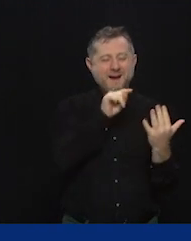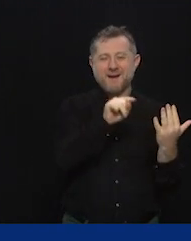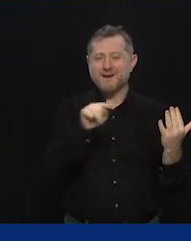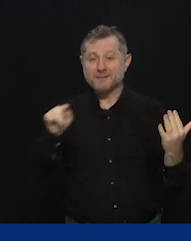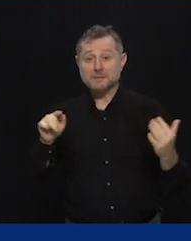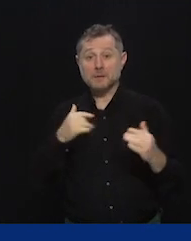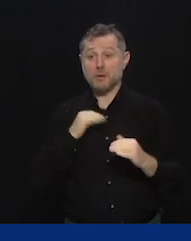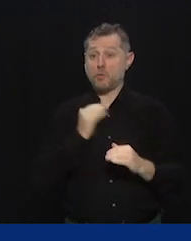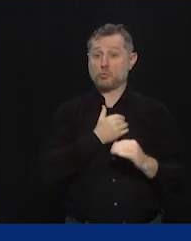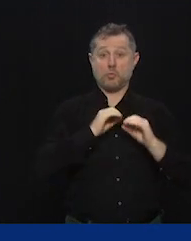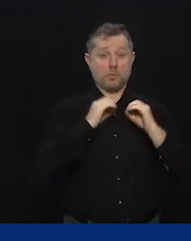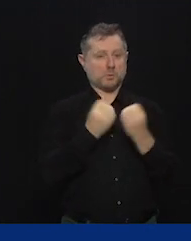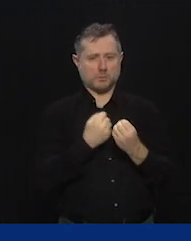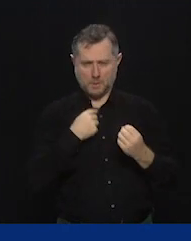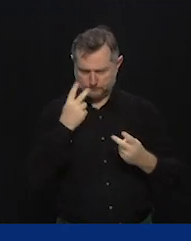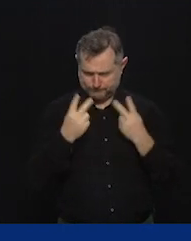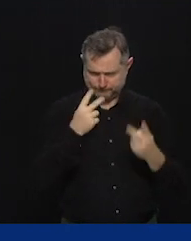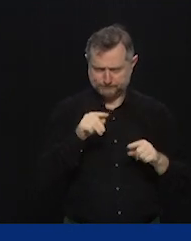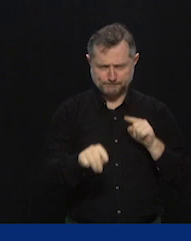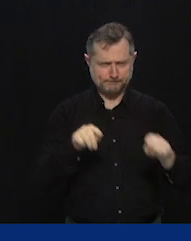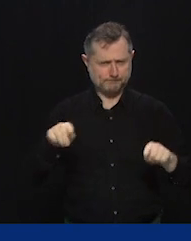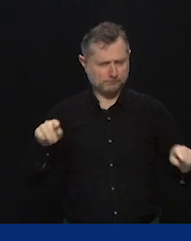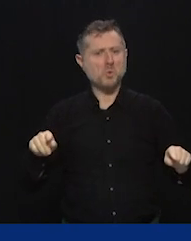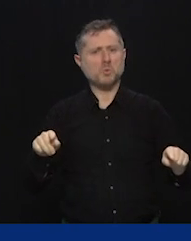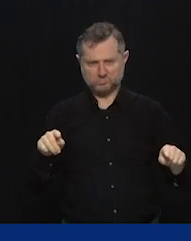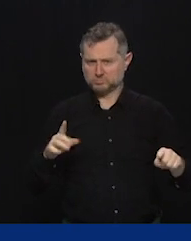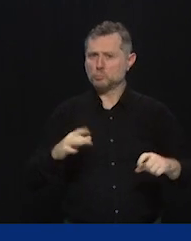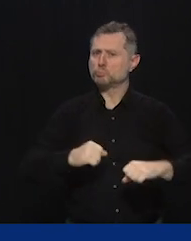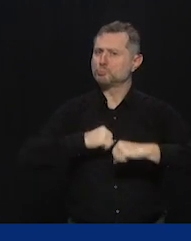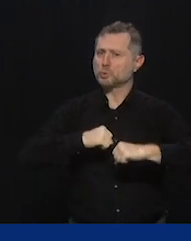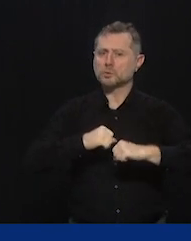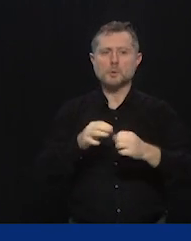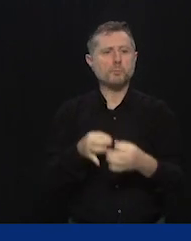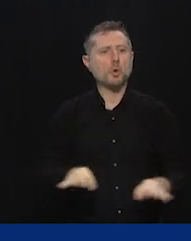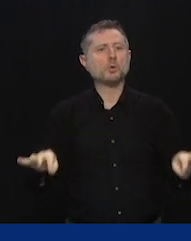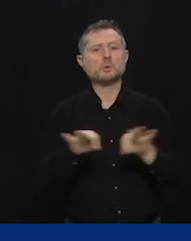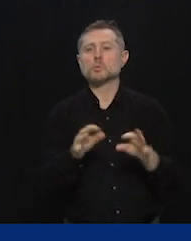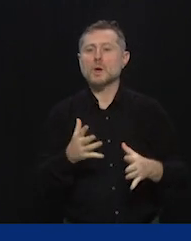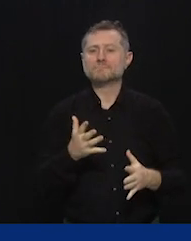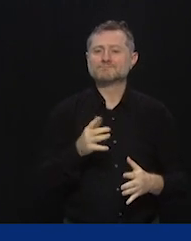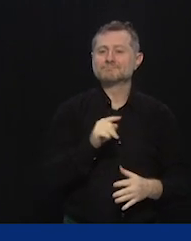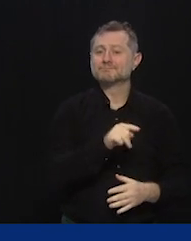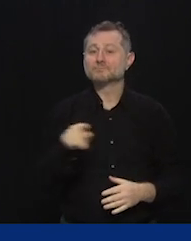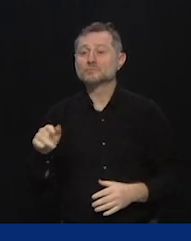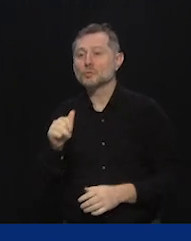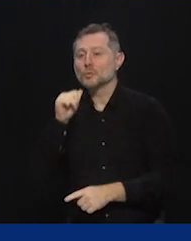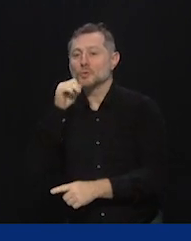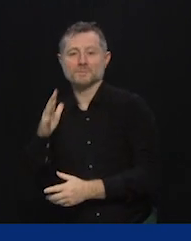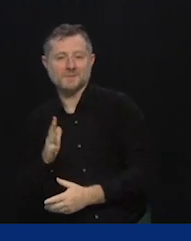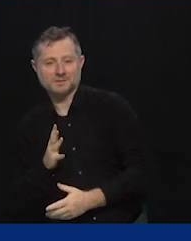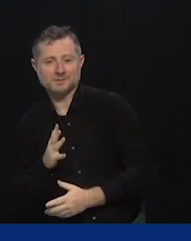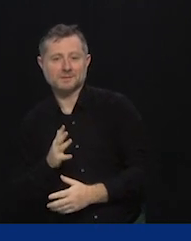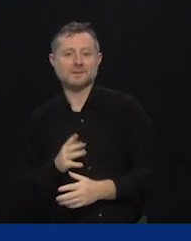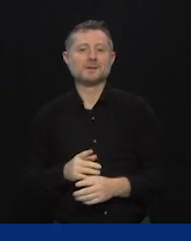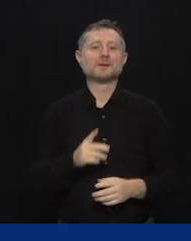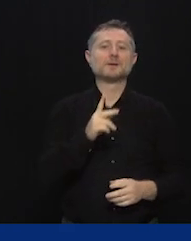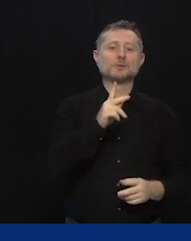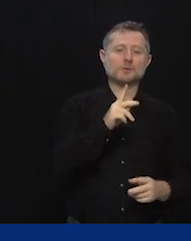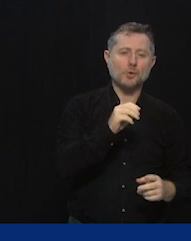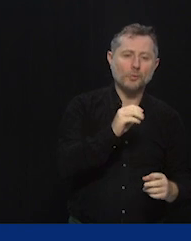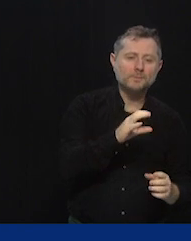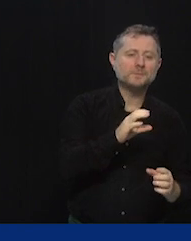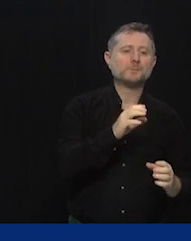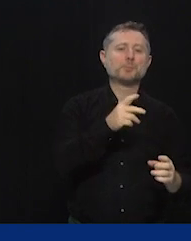in ensuring workers, predominantly women and people of color in low-wage jobs, aren't forced to choose between